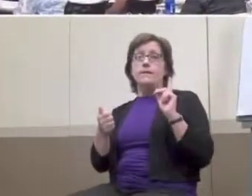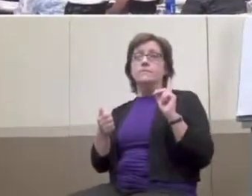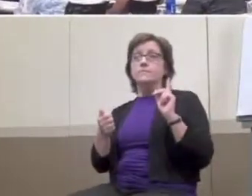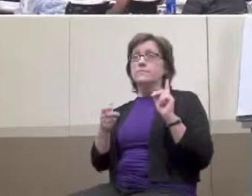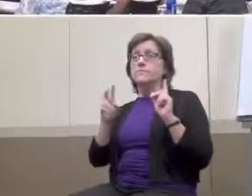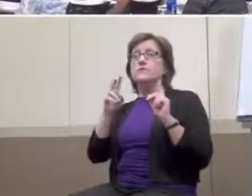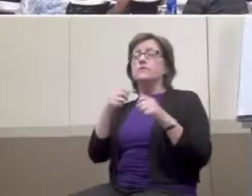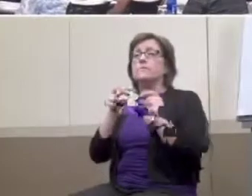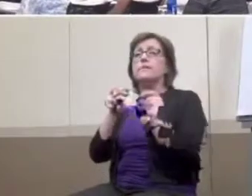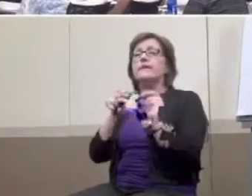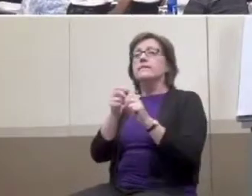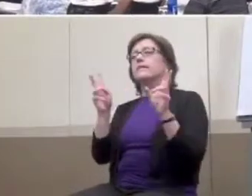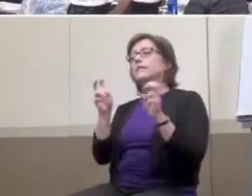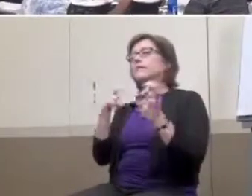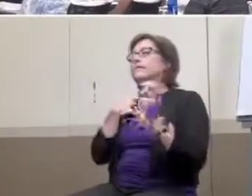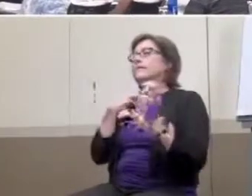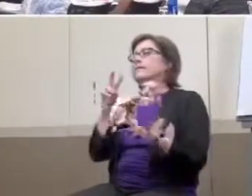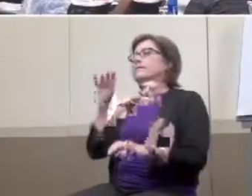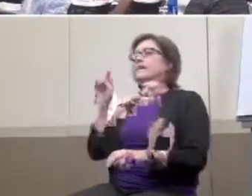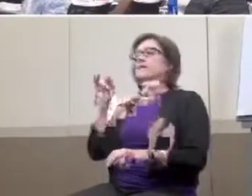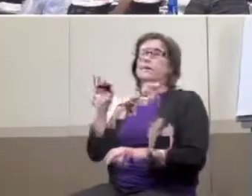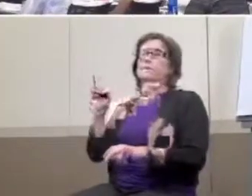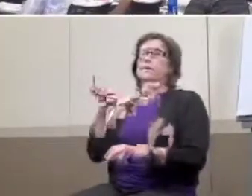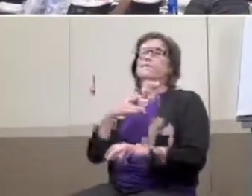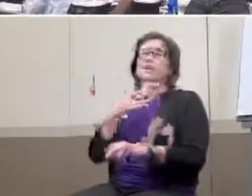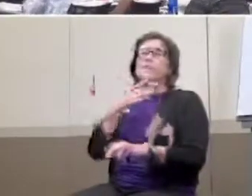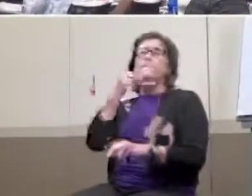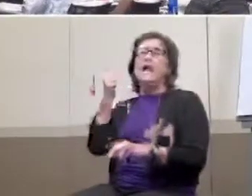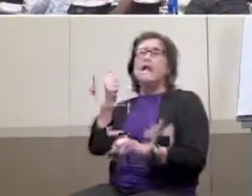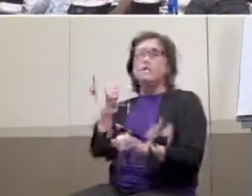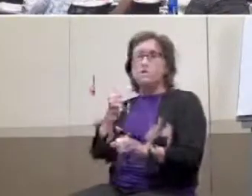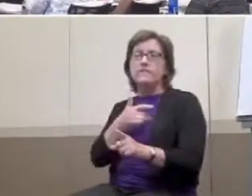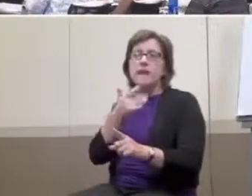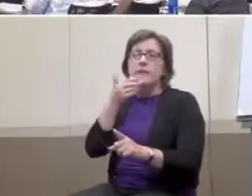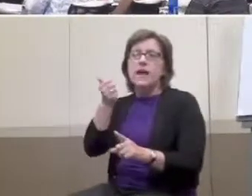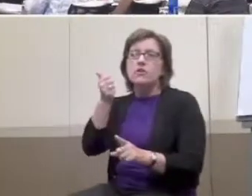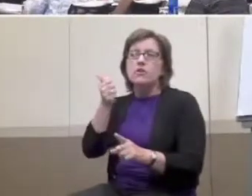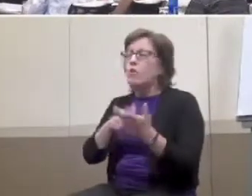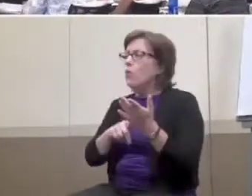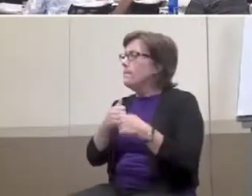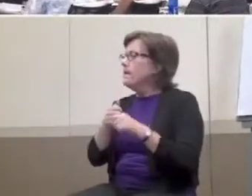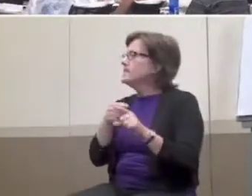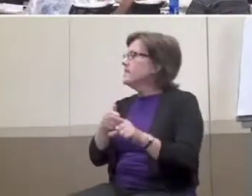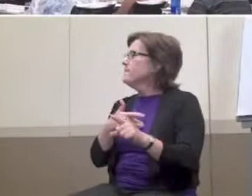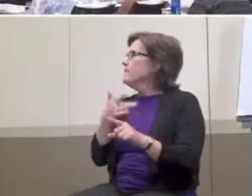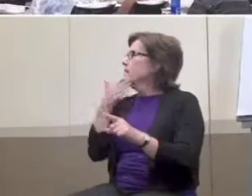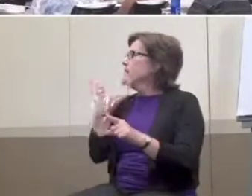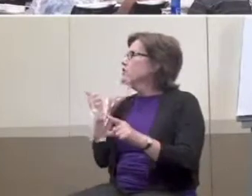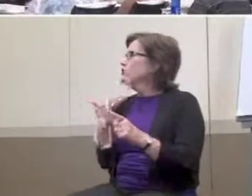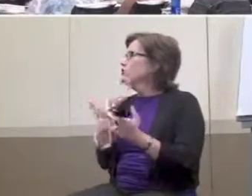victim. We'll call that person the victim. To make them feel better. What makes them feel better?